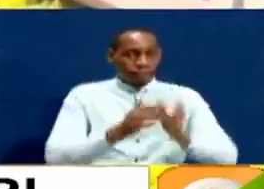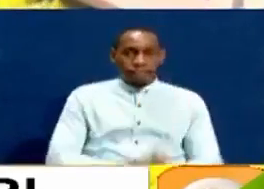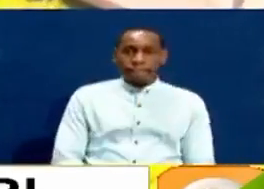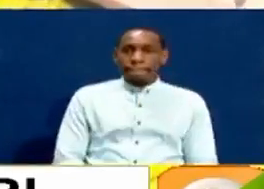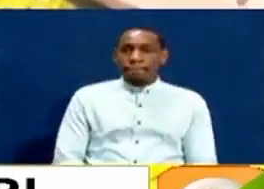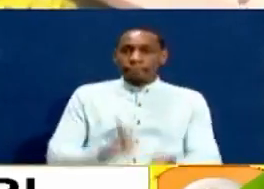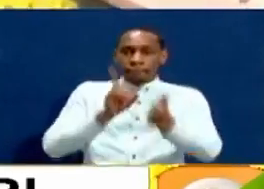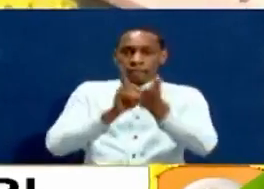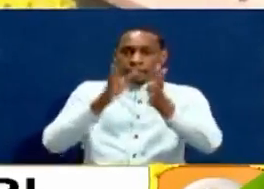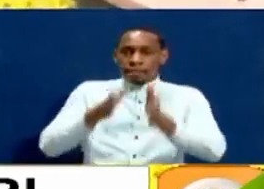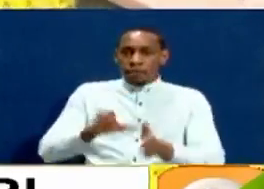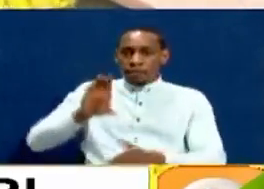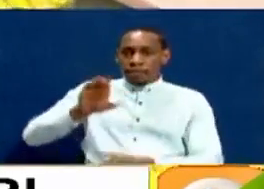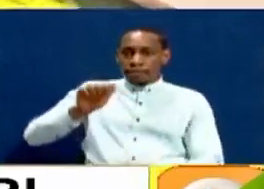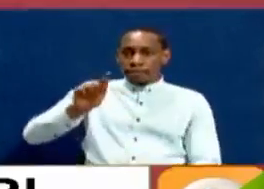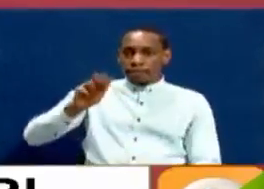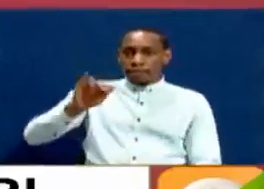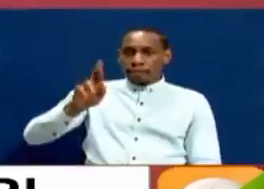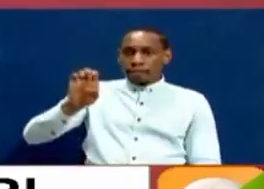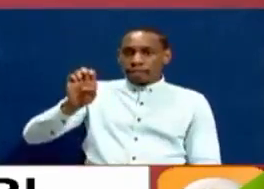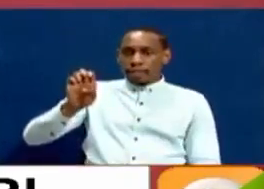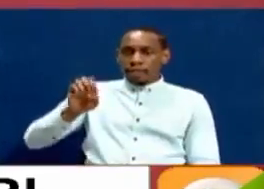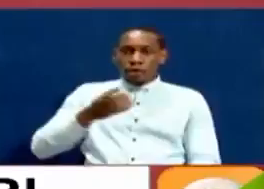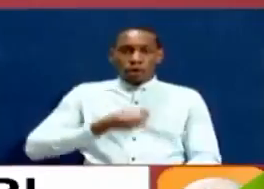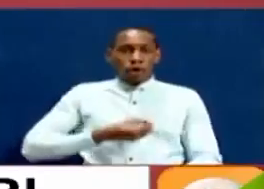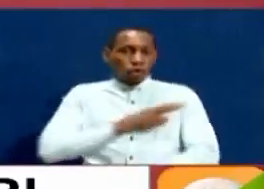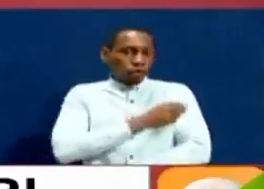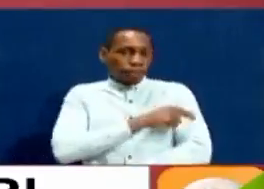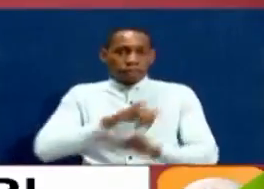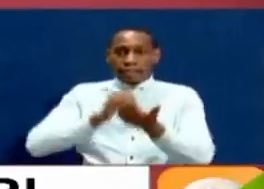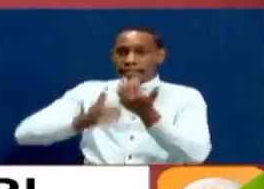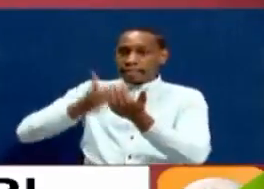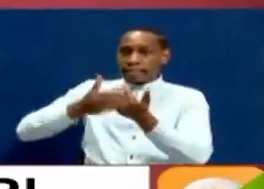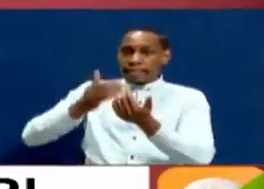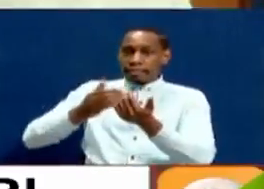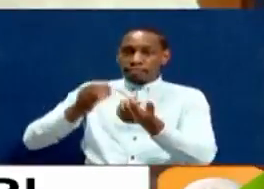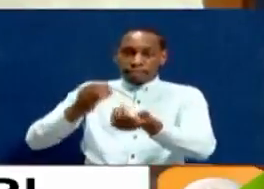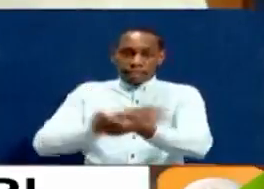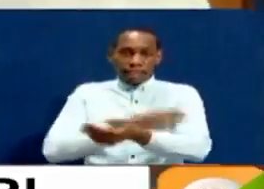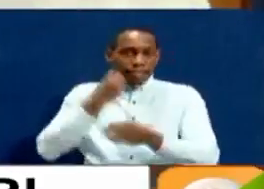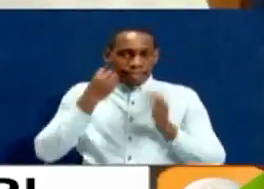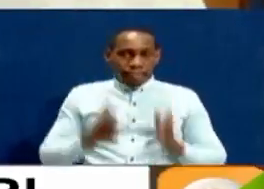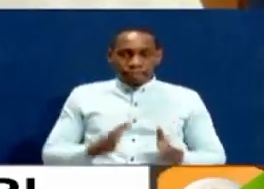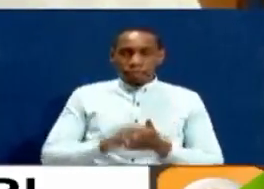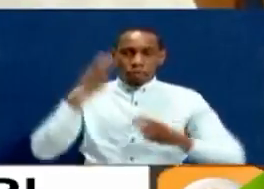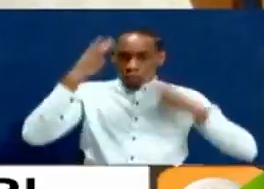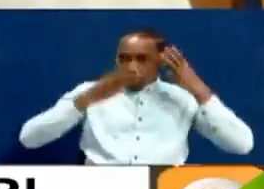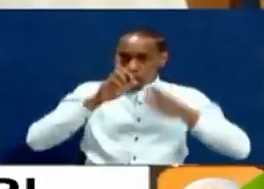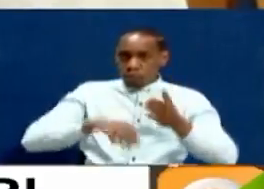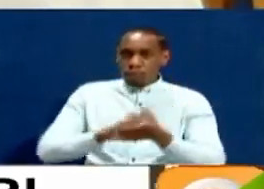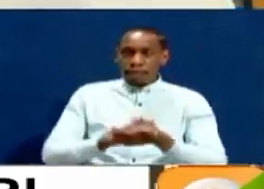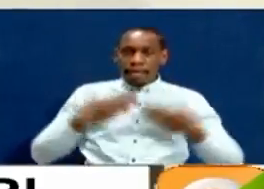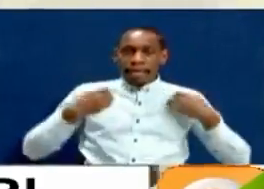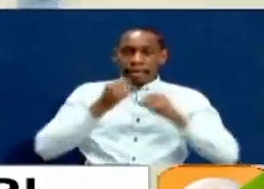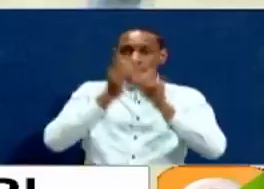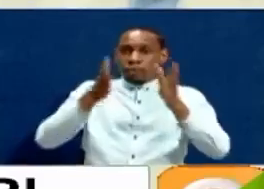Dr. Catherine Nyongesa ni mmiliki wa hospitali ya Texas inayoshughulikia wagonjwa wa saratani. Hofu kubwa ni kwa wahudumu wake